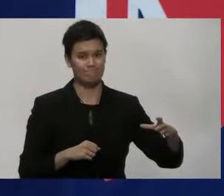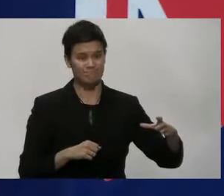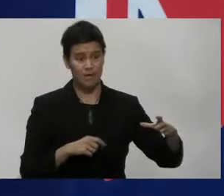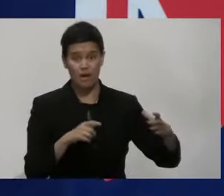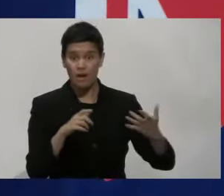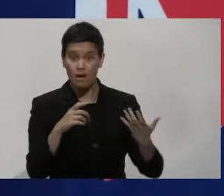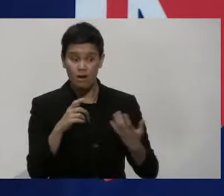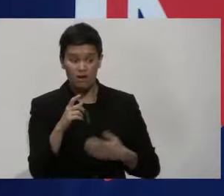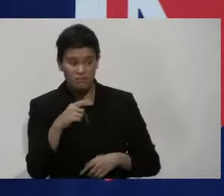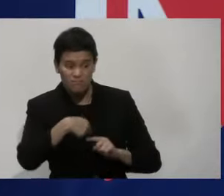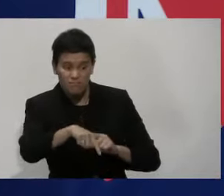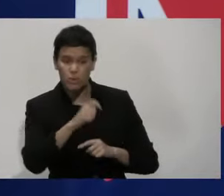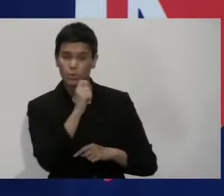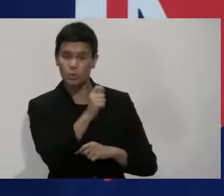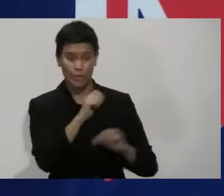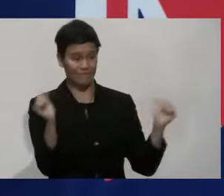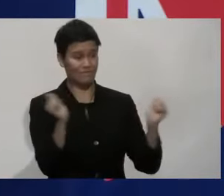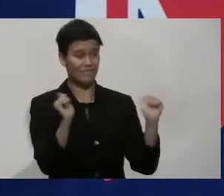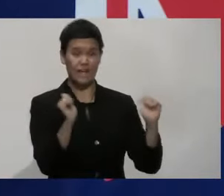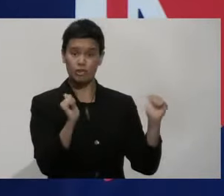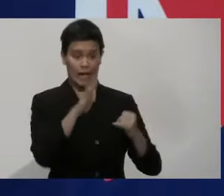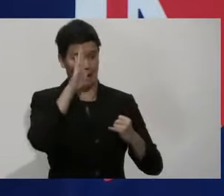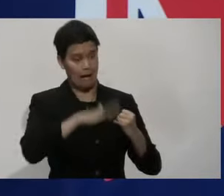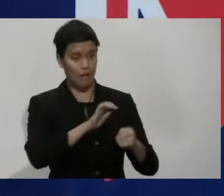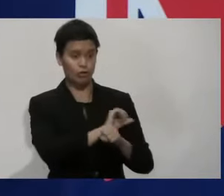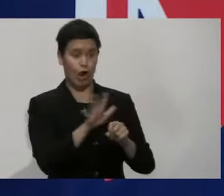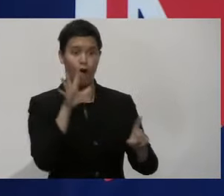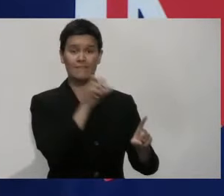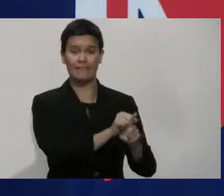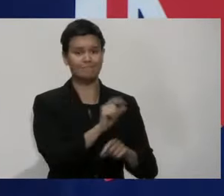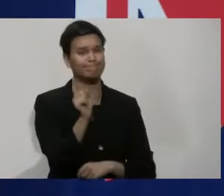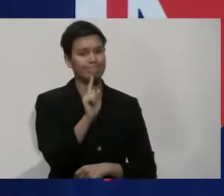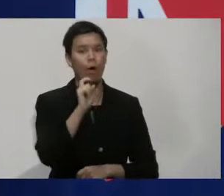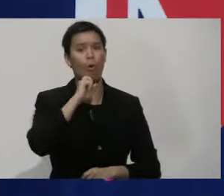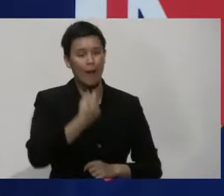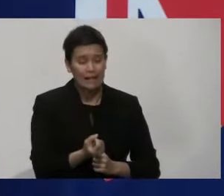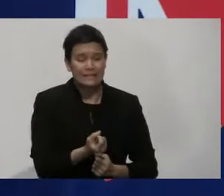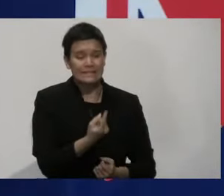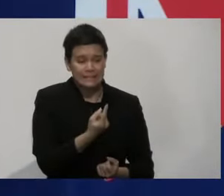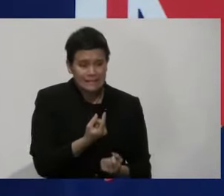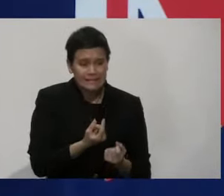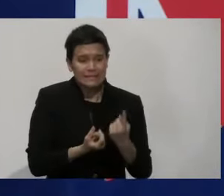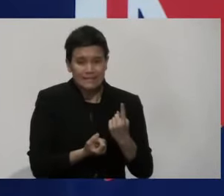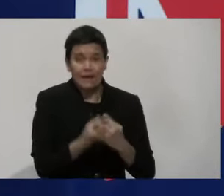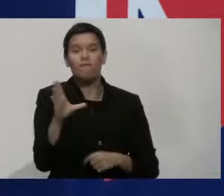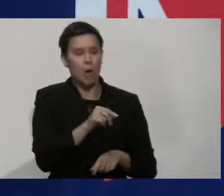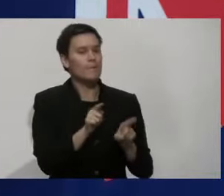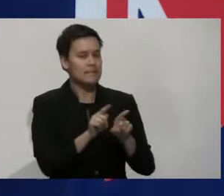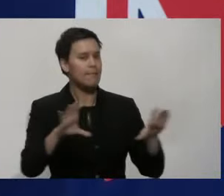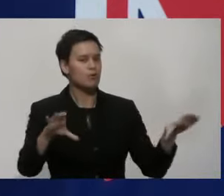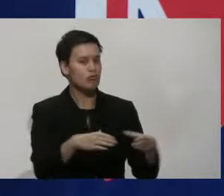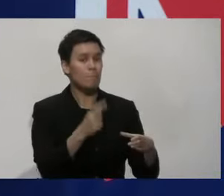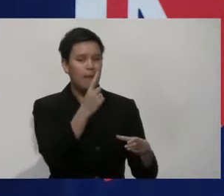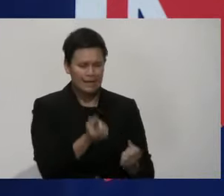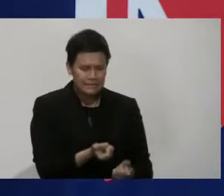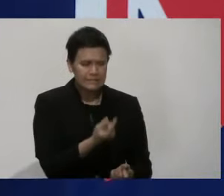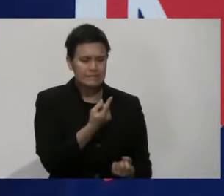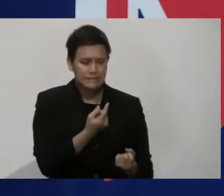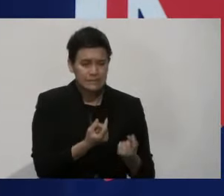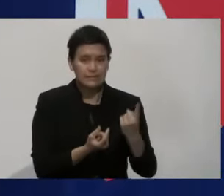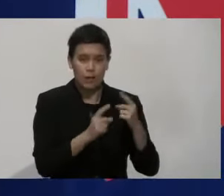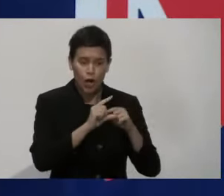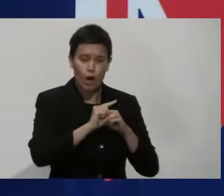to come. You might remember that it took us over 12 weeks to close our largest cluster in our first